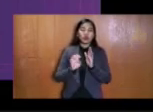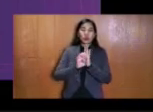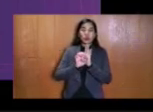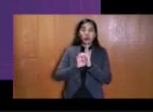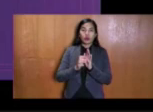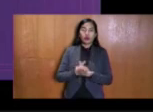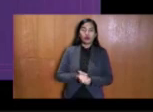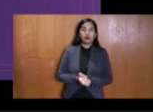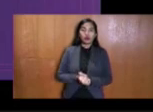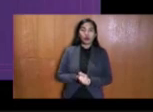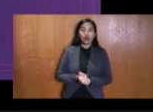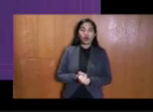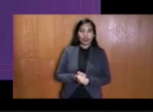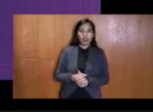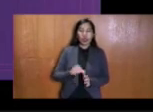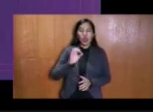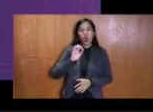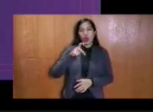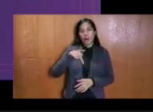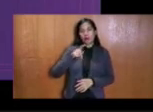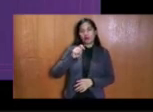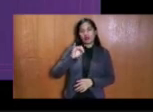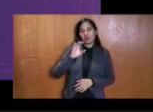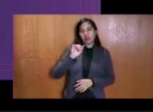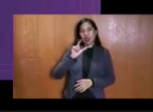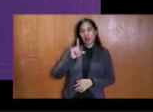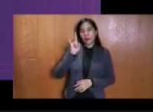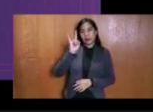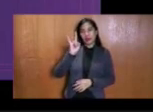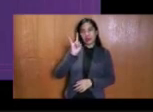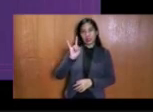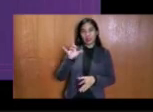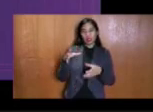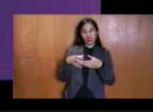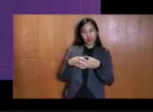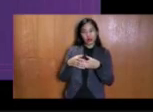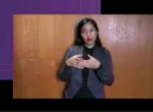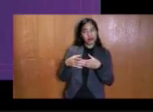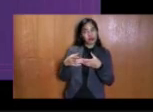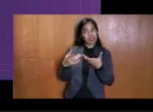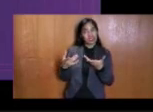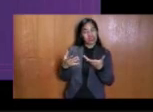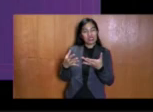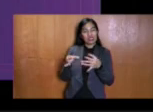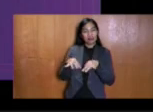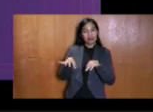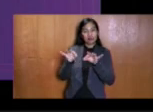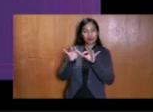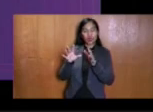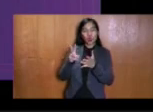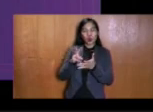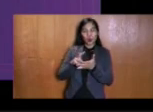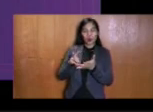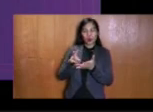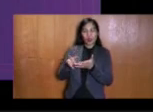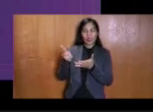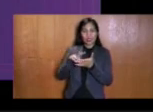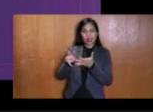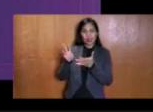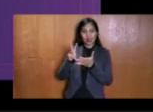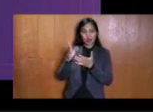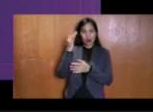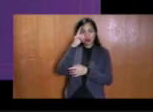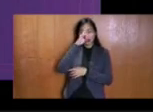the optical media board, which is basically a useless board now, given that people are no longer reproducing via